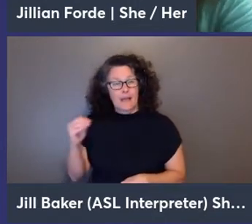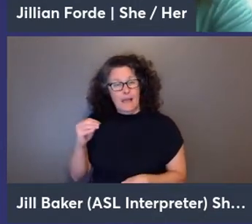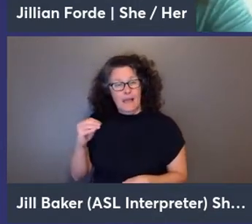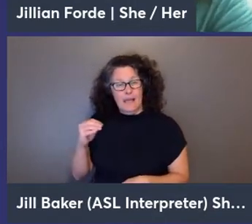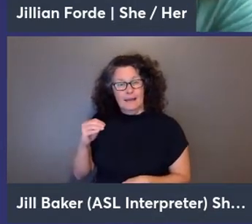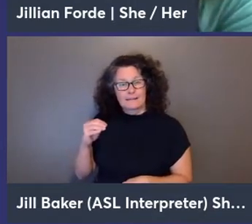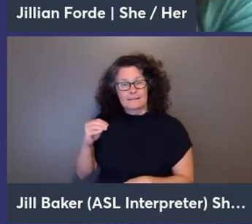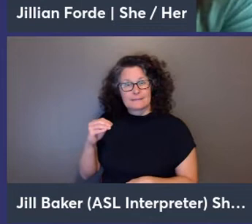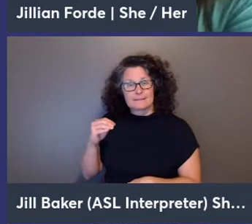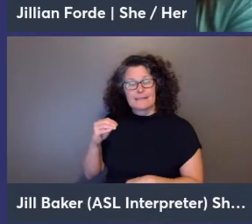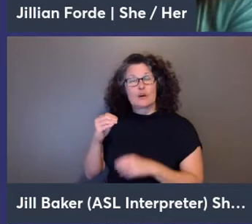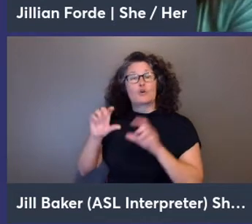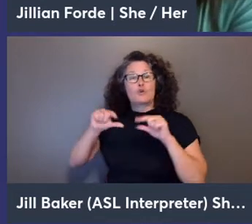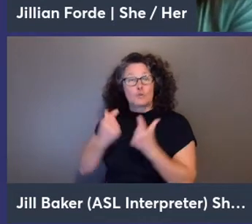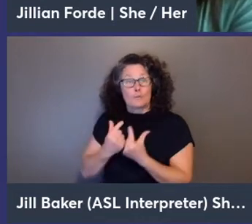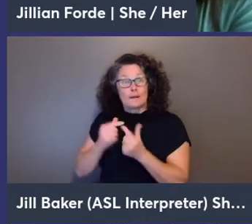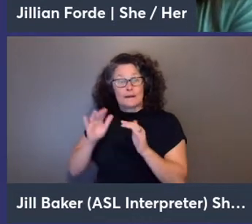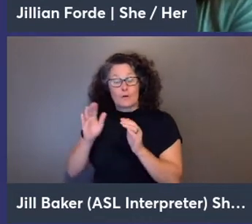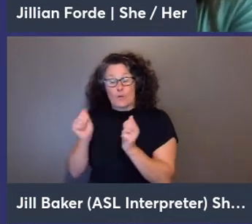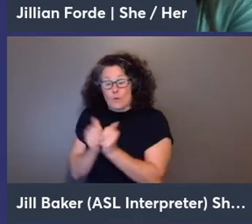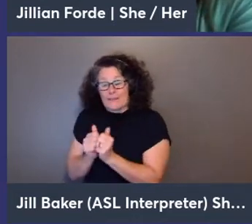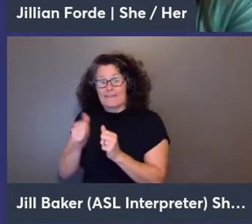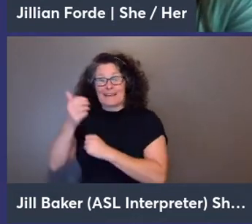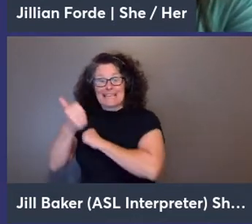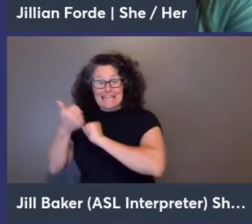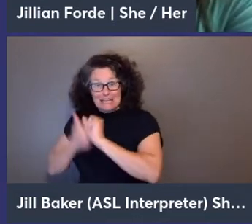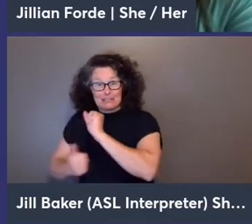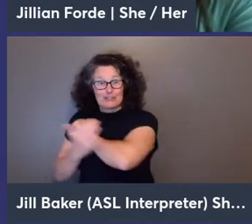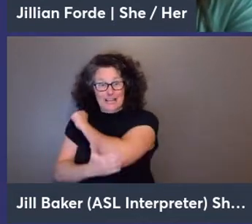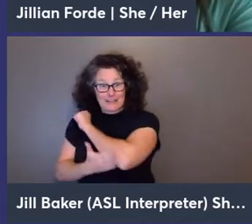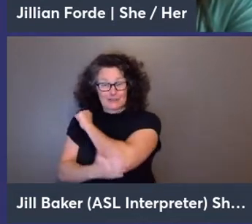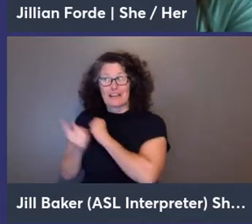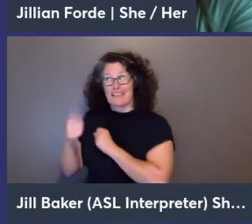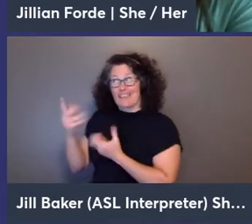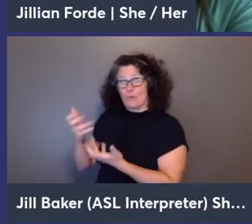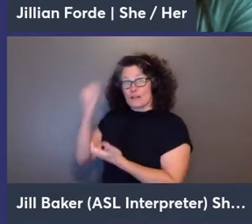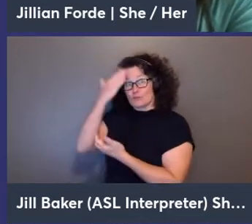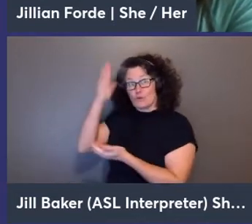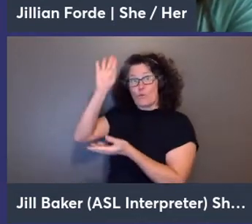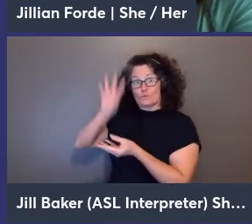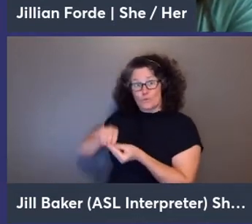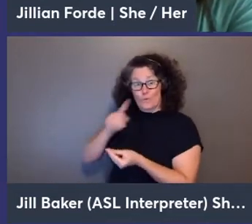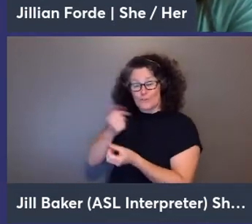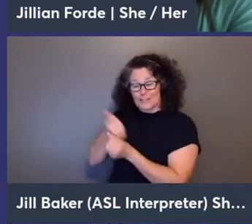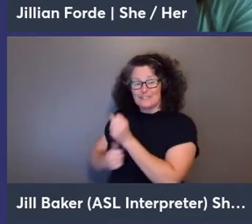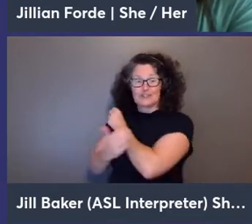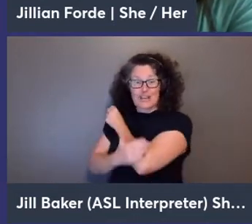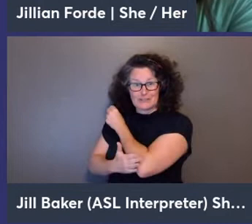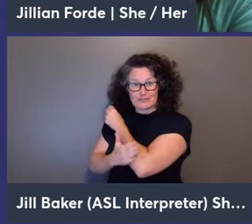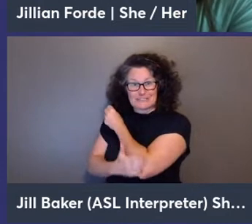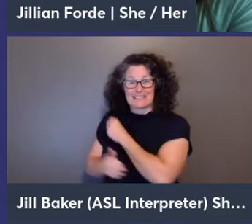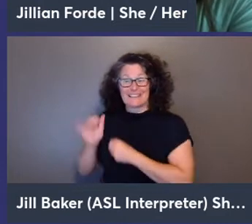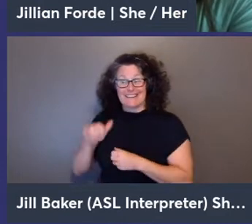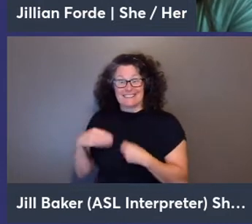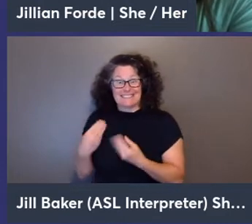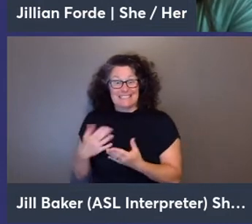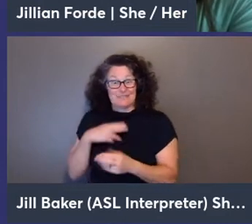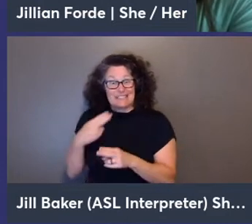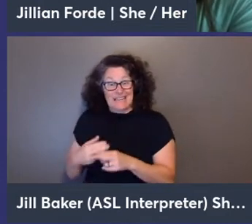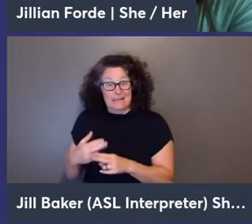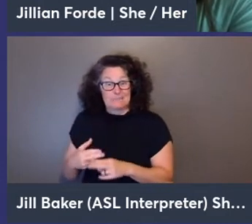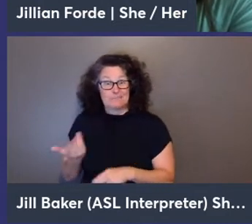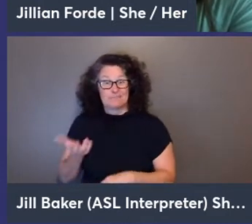by country, because they want to know the total sales of each country. Let's give a name as the